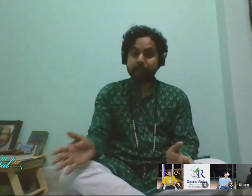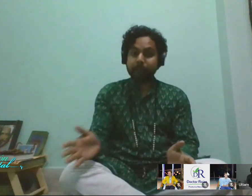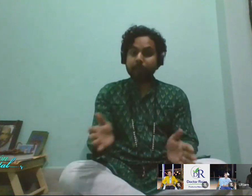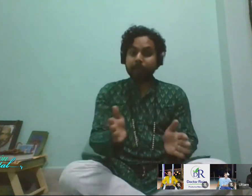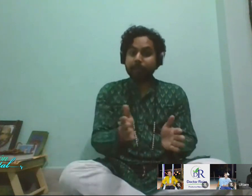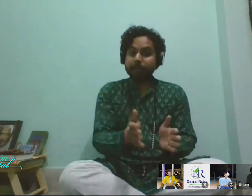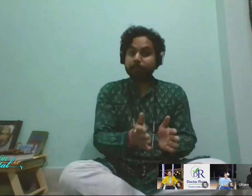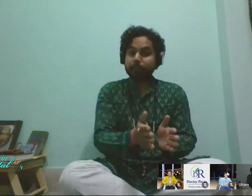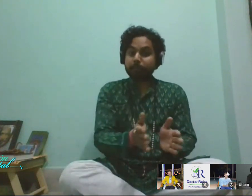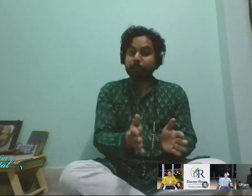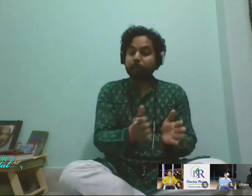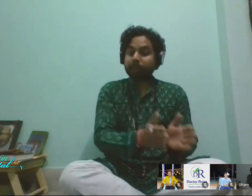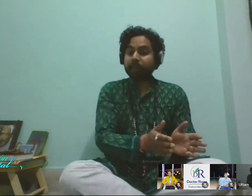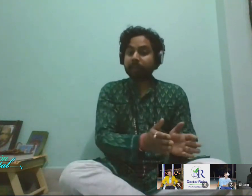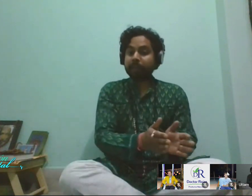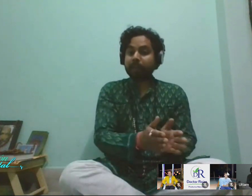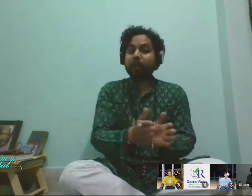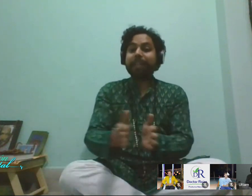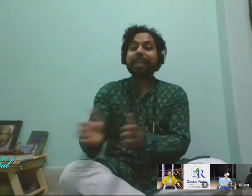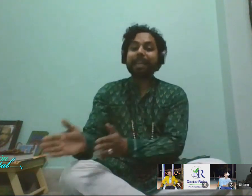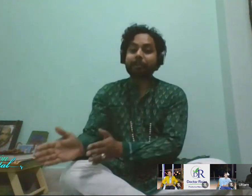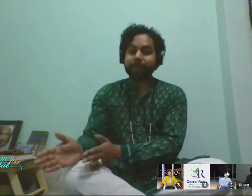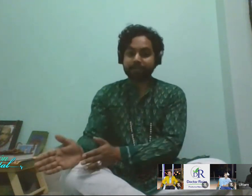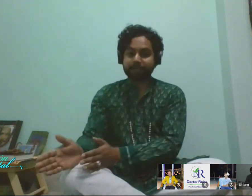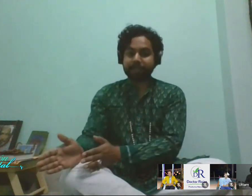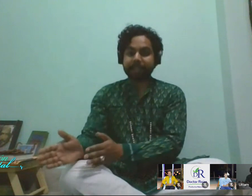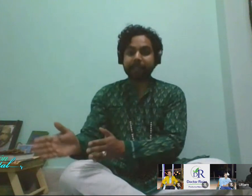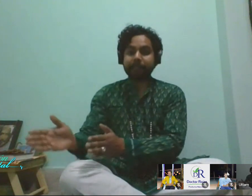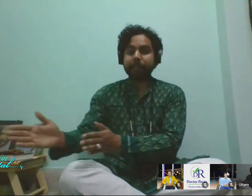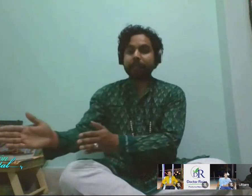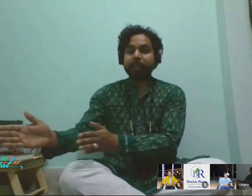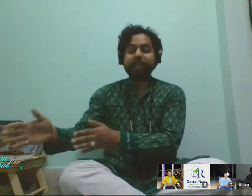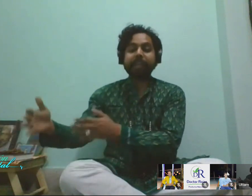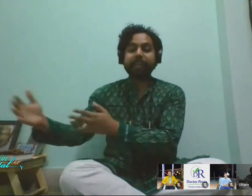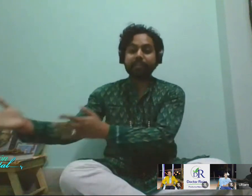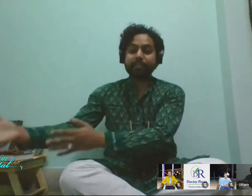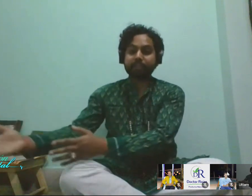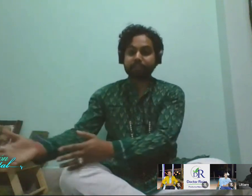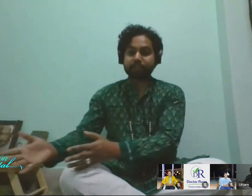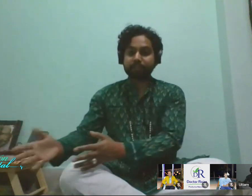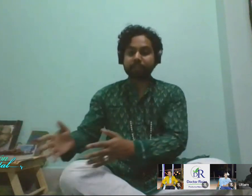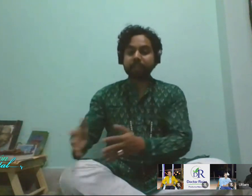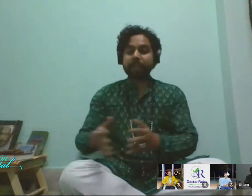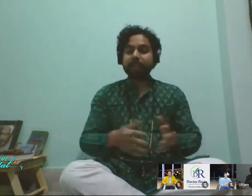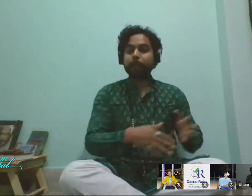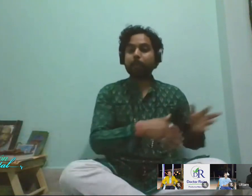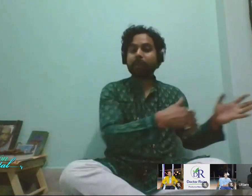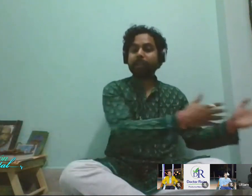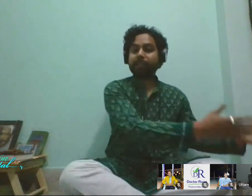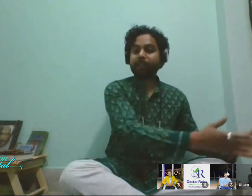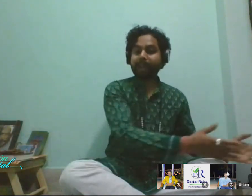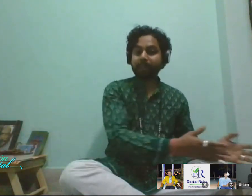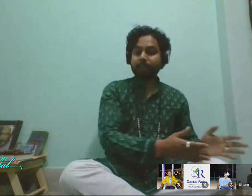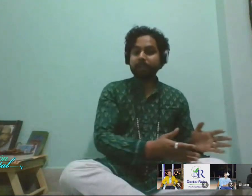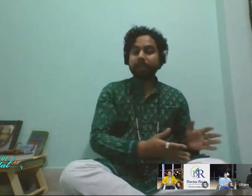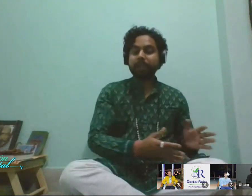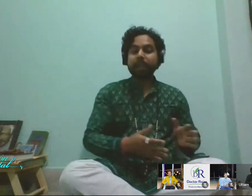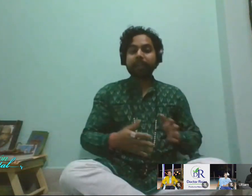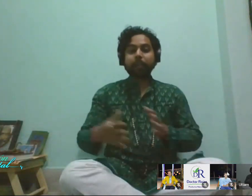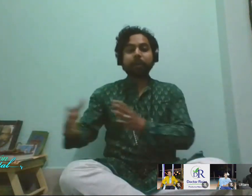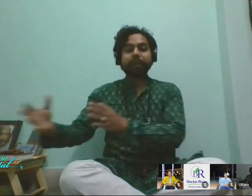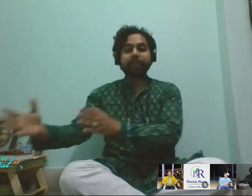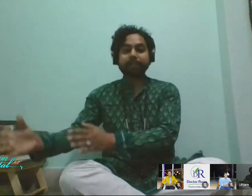India, which people work on daily basis. Like they work in constructions, they work in a